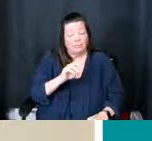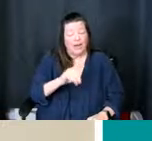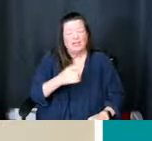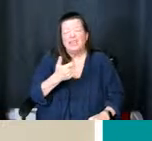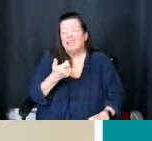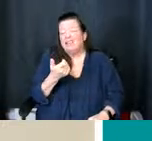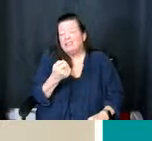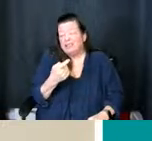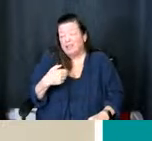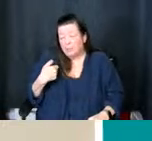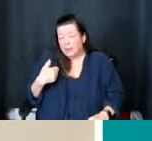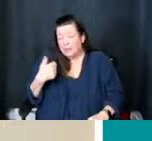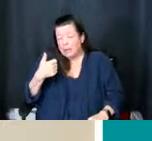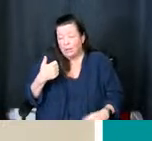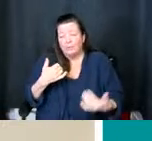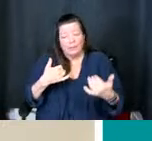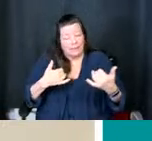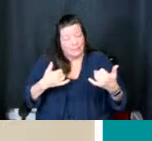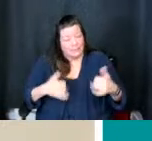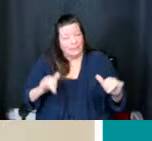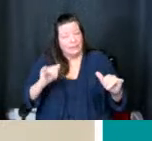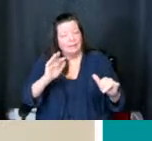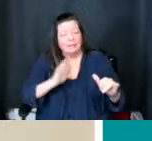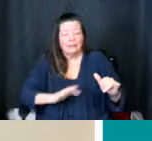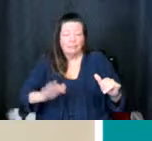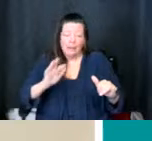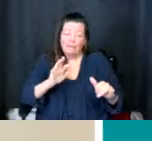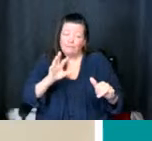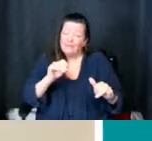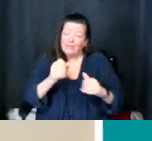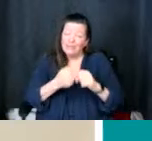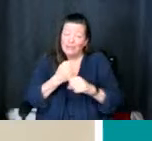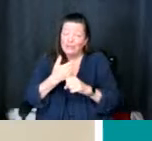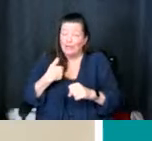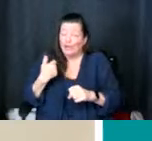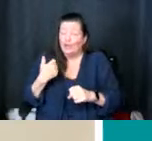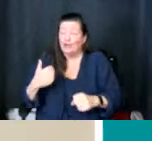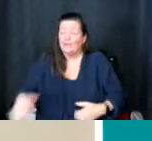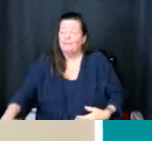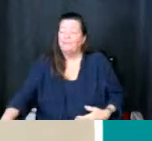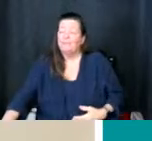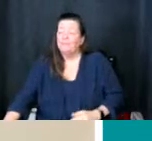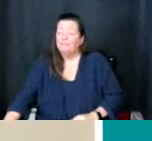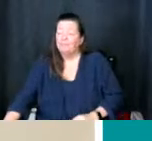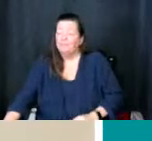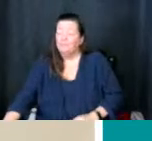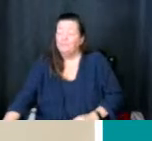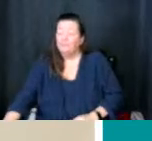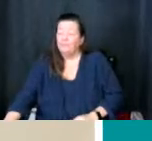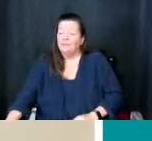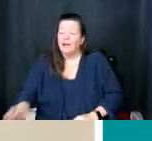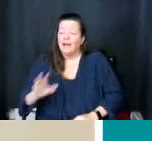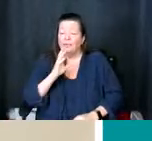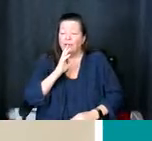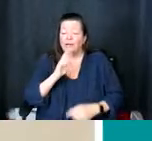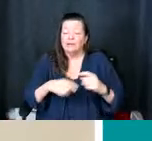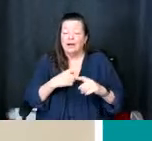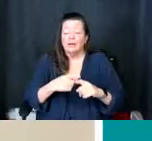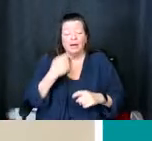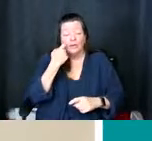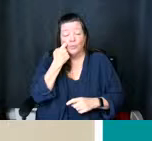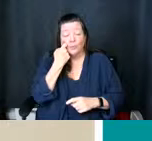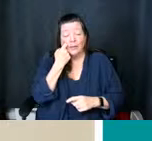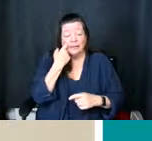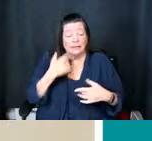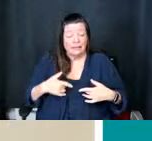younger, but it's still only about 50 years younger. So wanted to just highlight a couple of the recent activities and events that